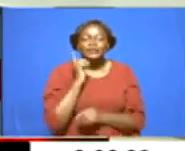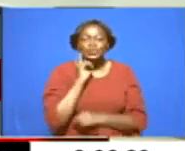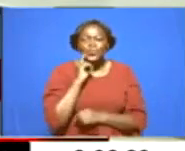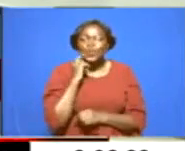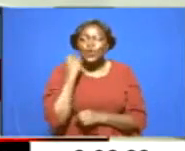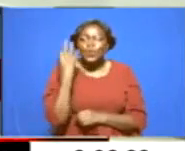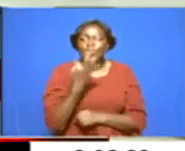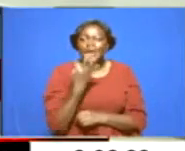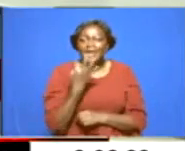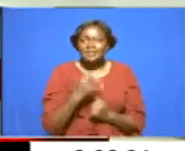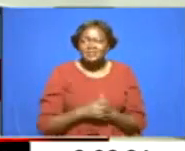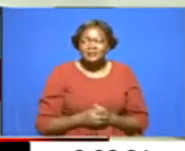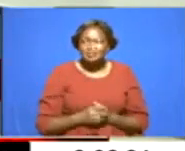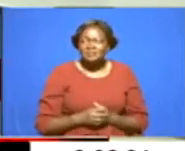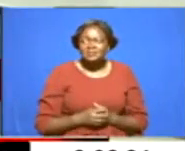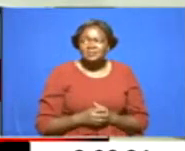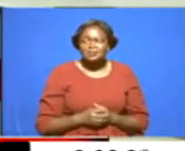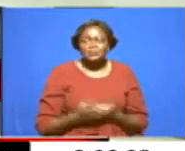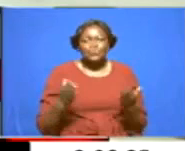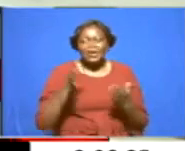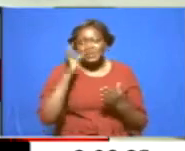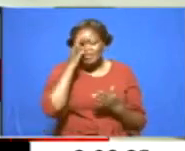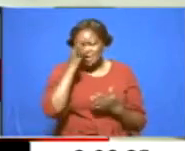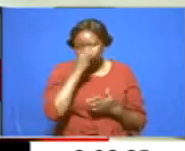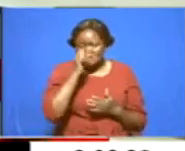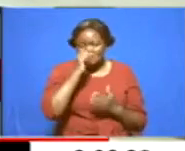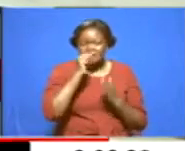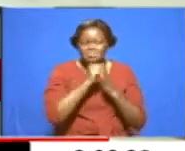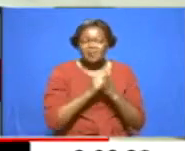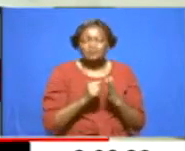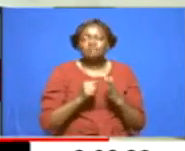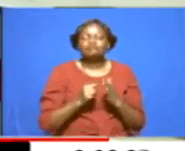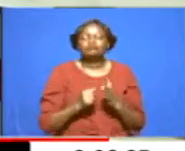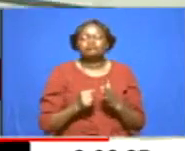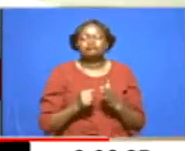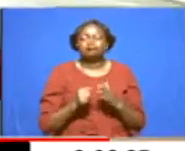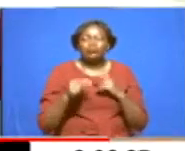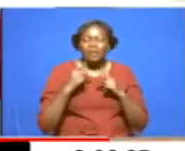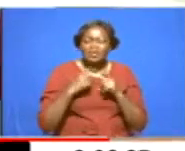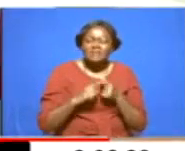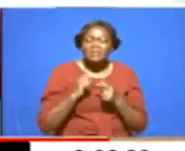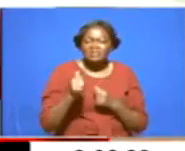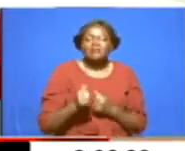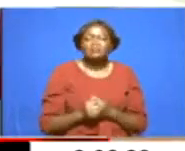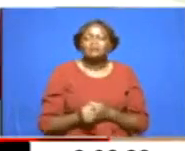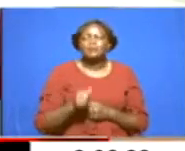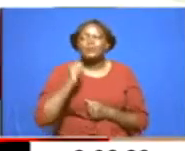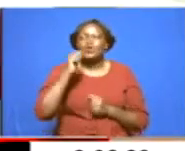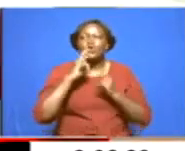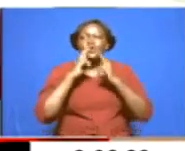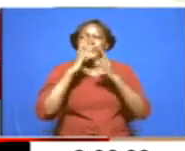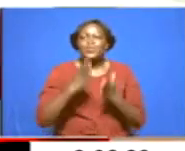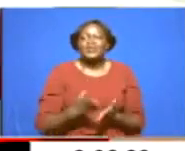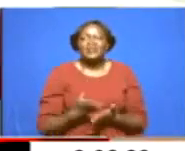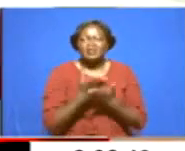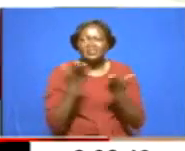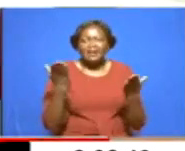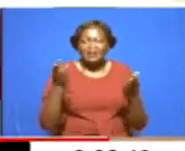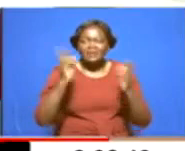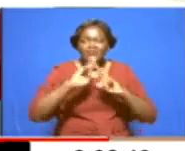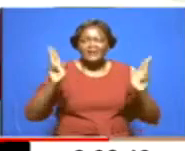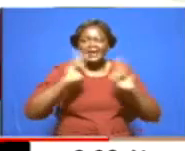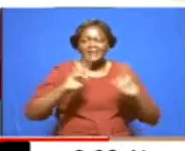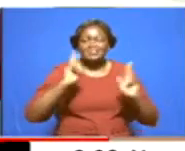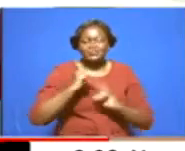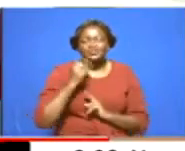Wednesday. Absolutely. At the Nyeri State Lodge, and our political affairs reporter JJ Kioria is on ground. There you are, we can see him